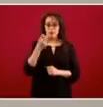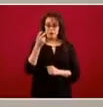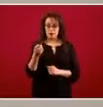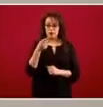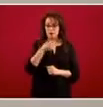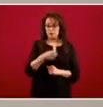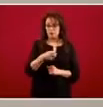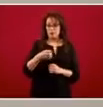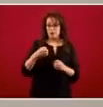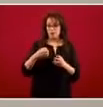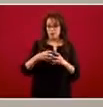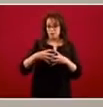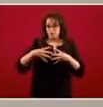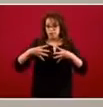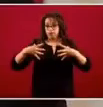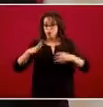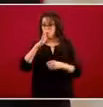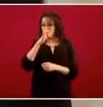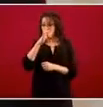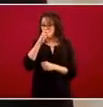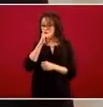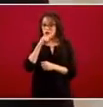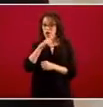with hospital care right away.